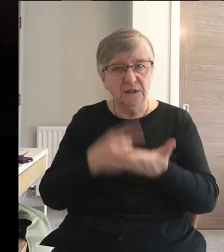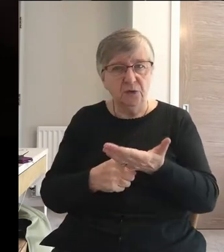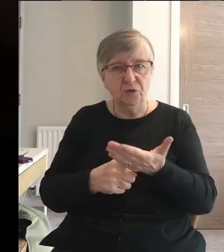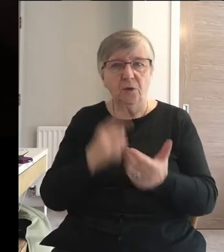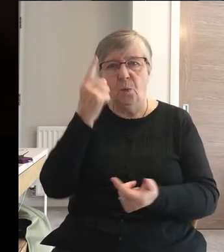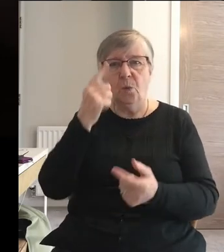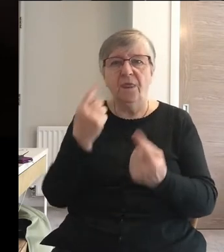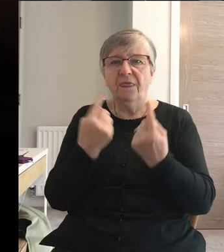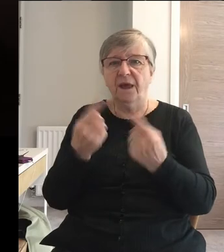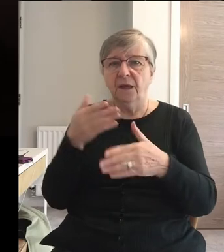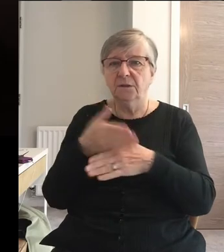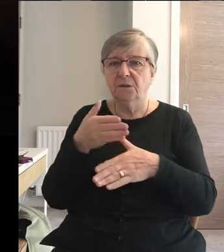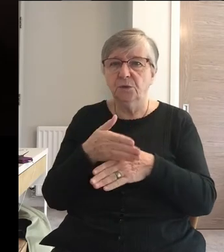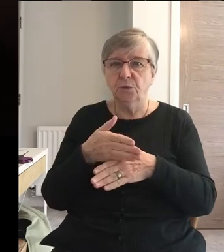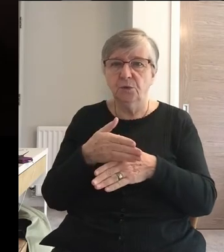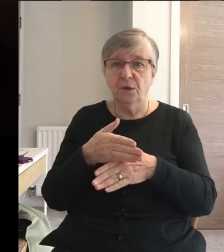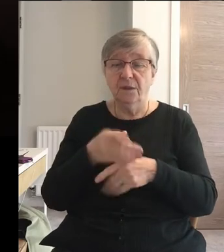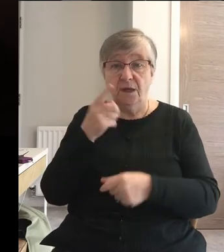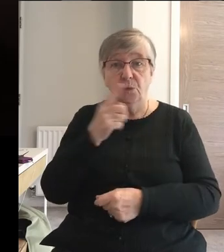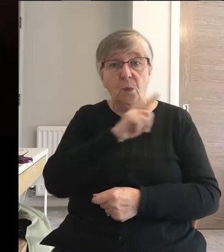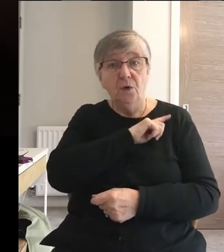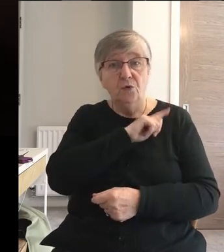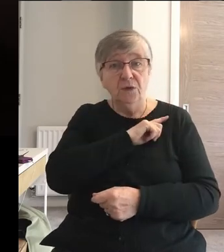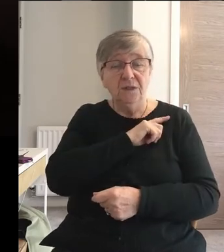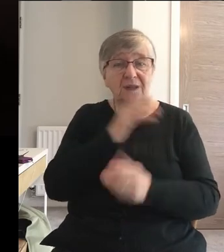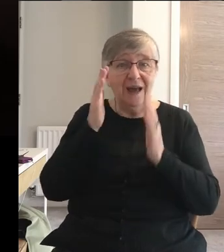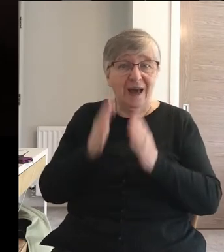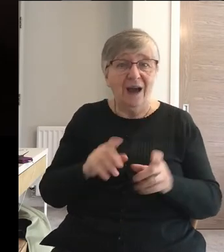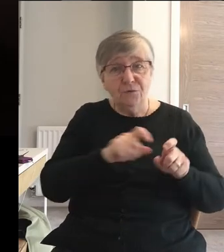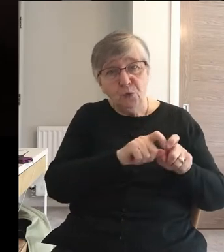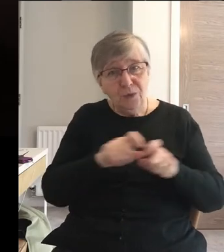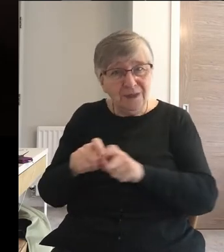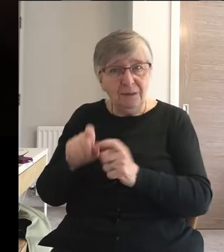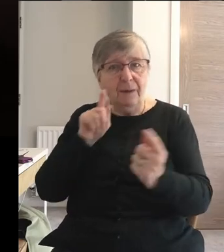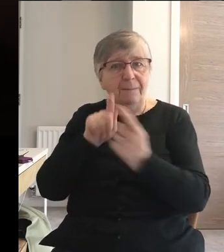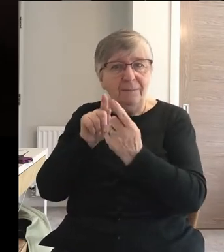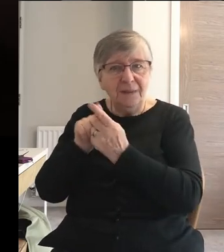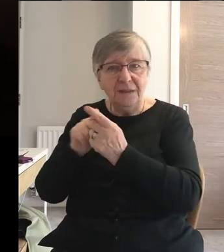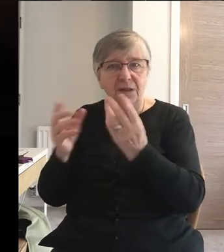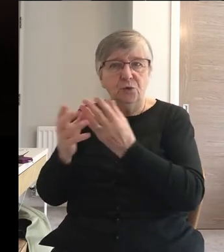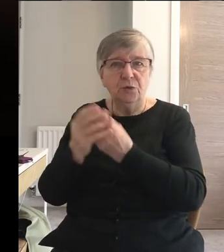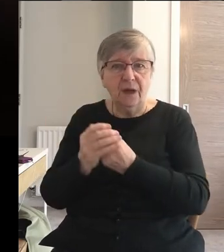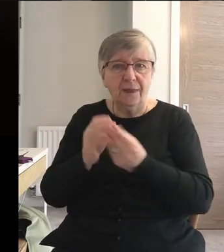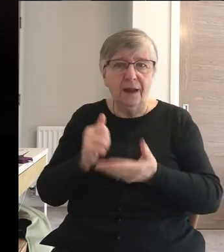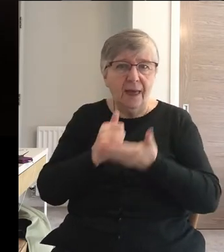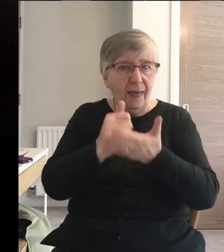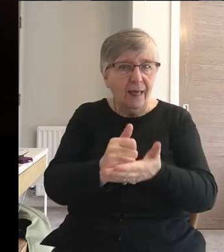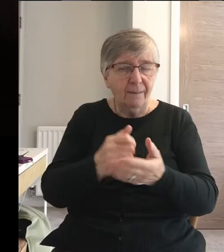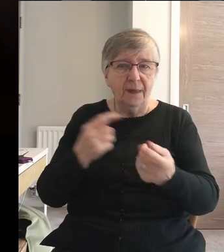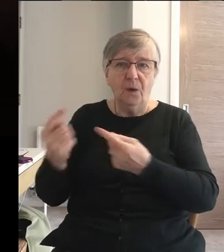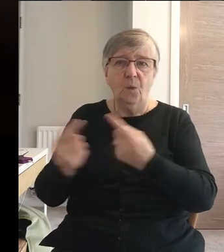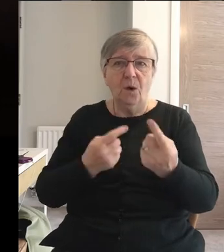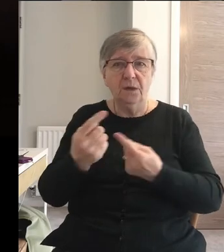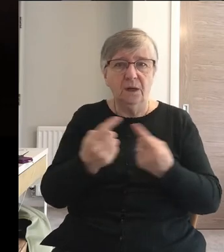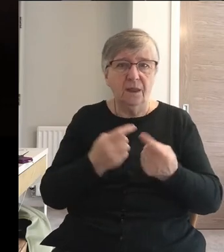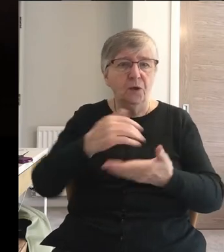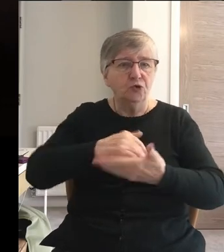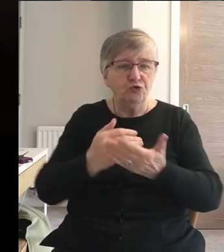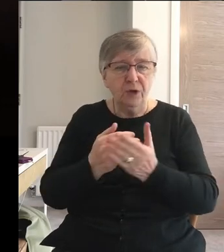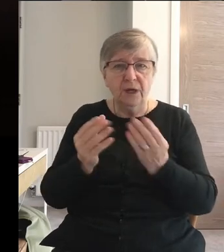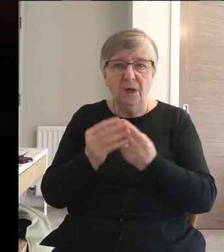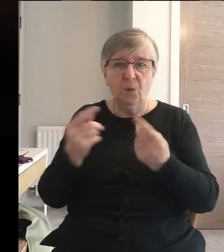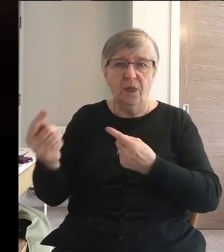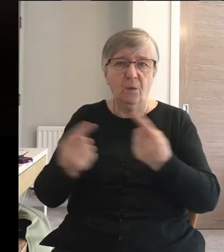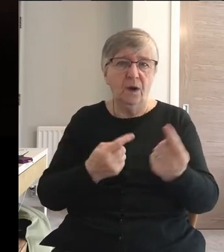one action. That's one reason that we need to keep meeting together. We need to keep helping one another. We need to keep sharing with